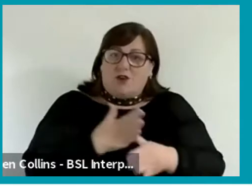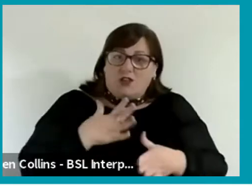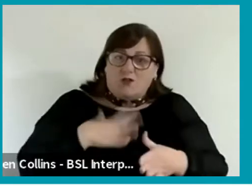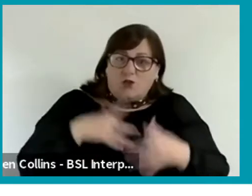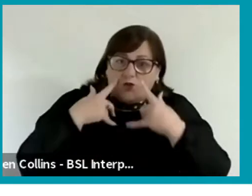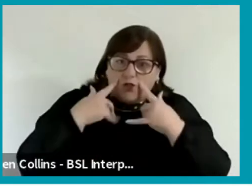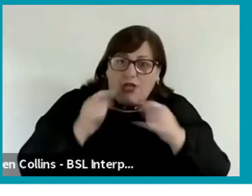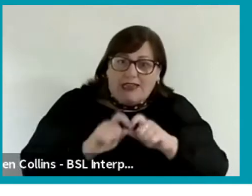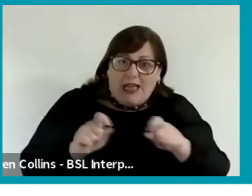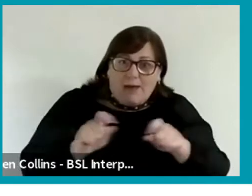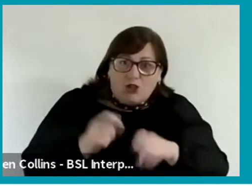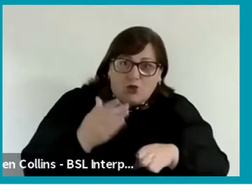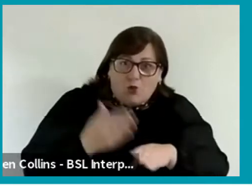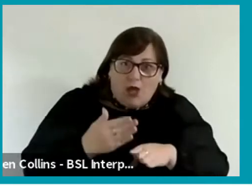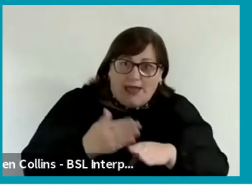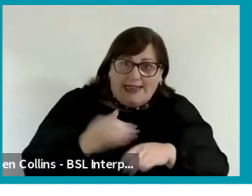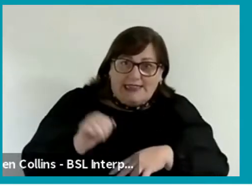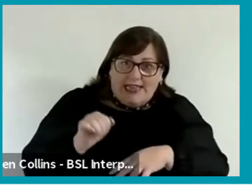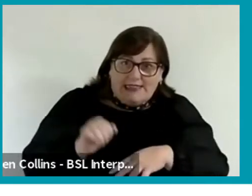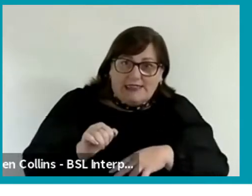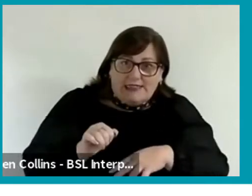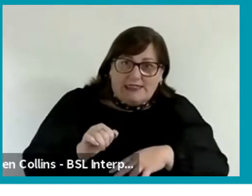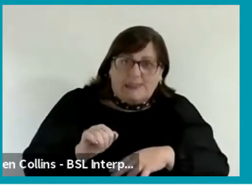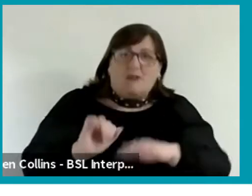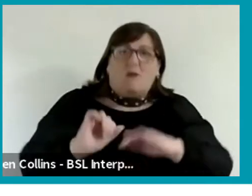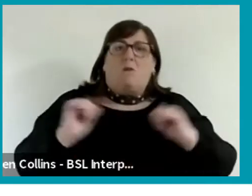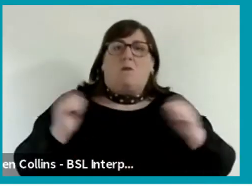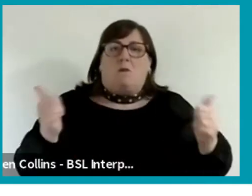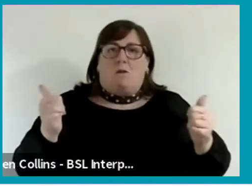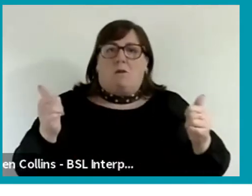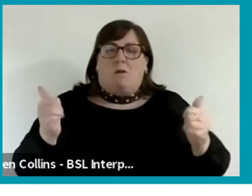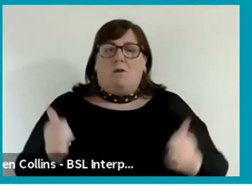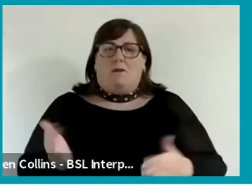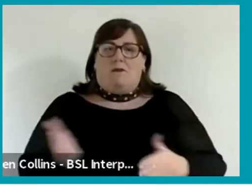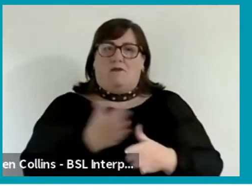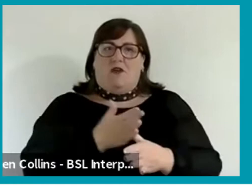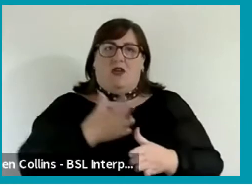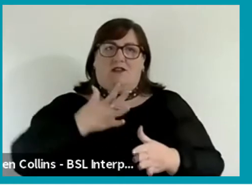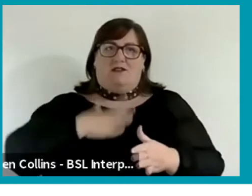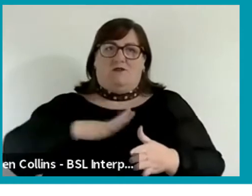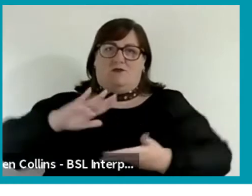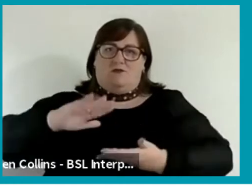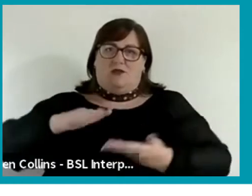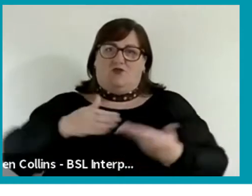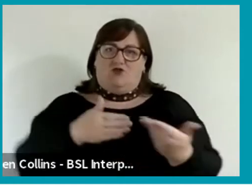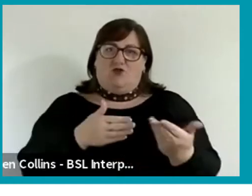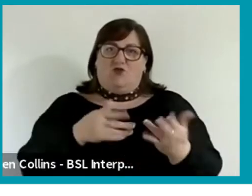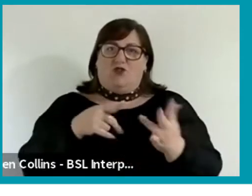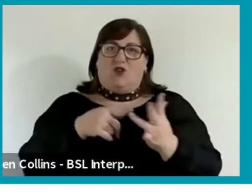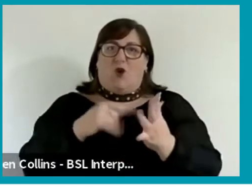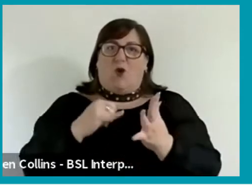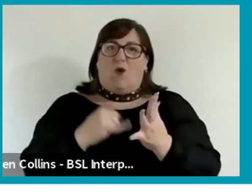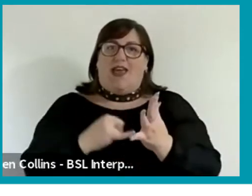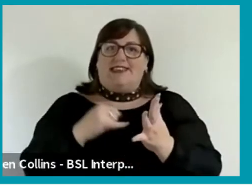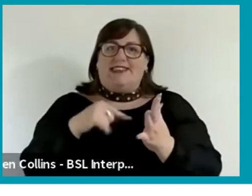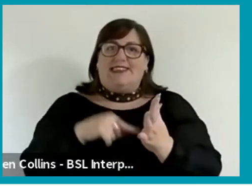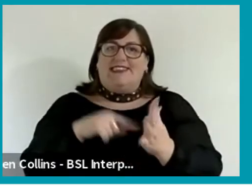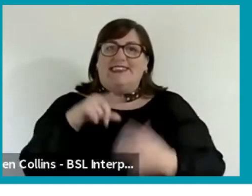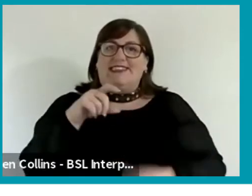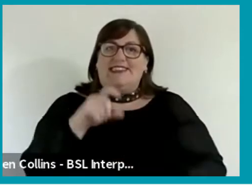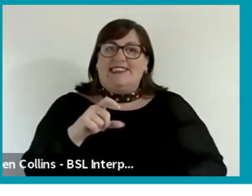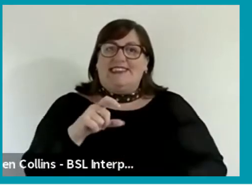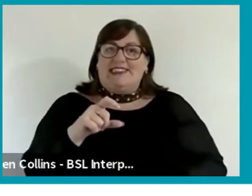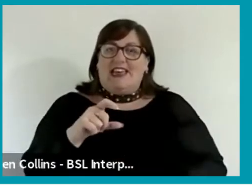go. Fantastic. So what I would like to do is to introduce you to OSTC. So in just over 15